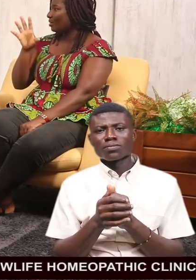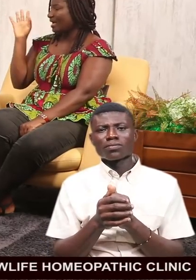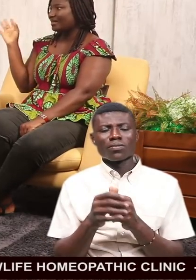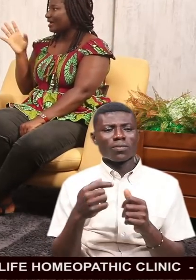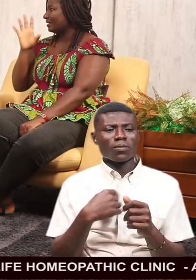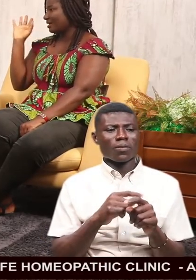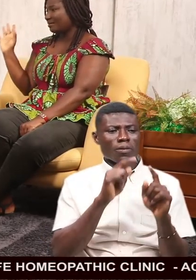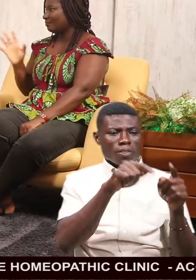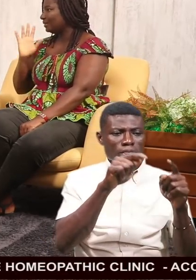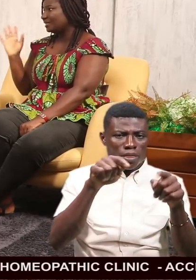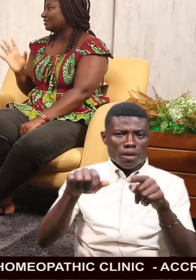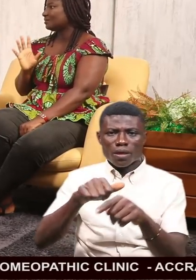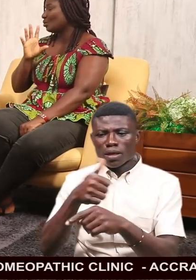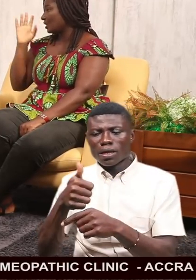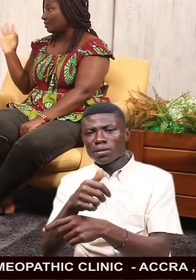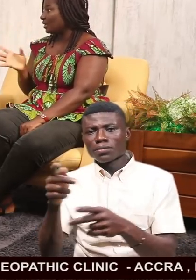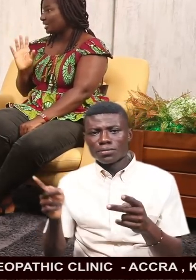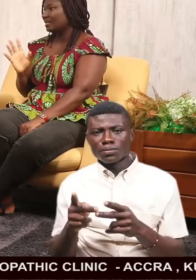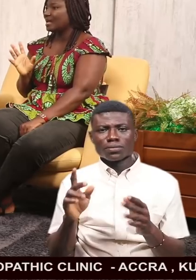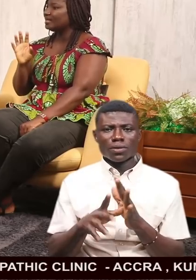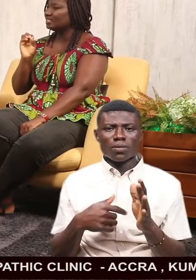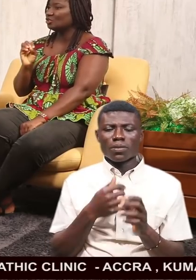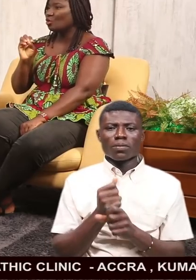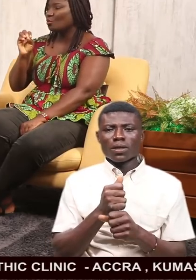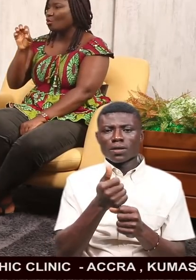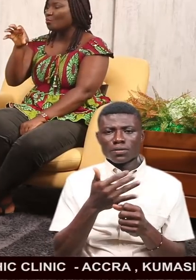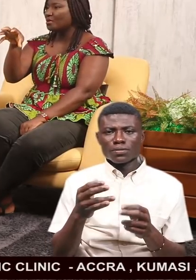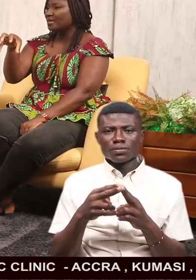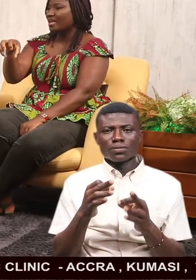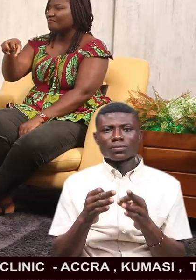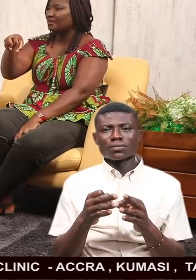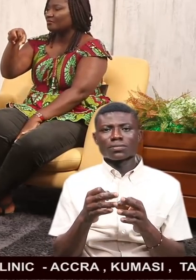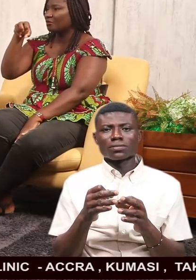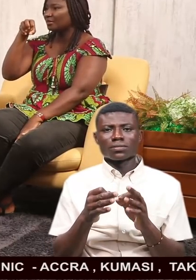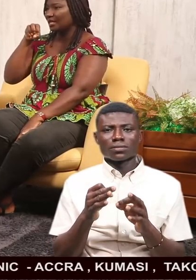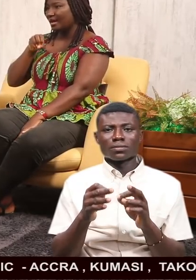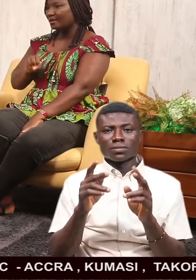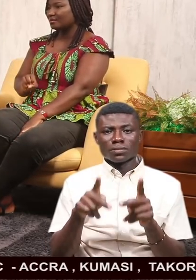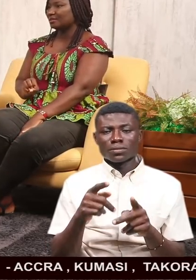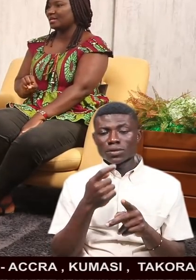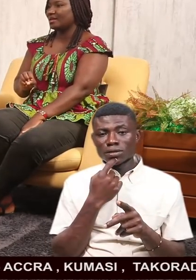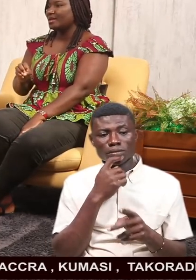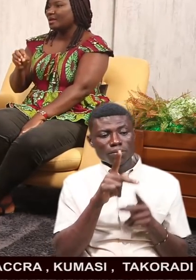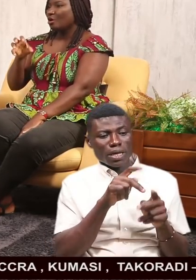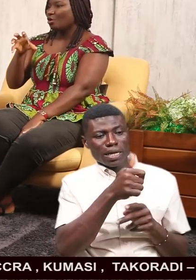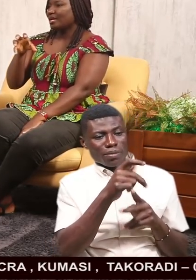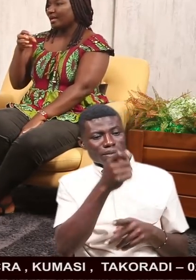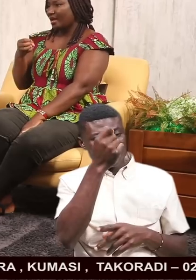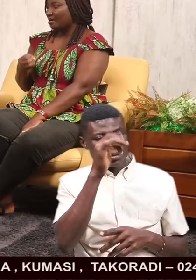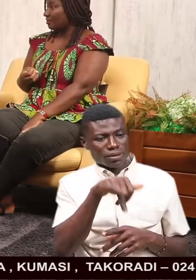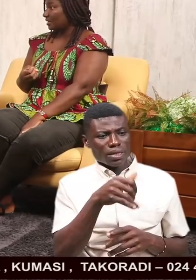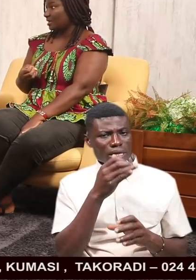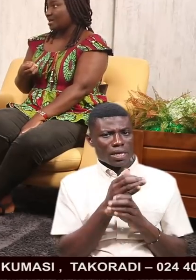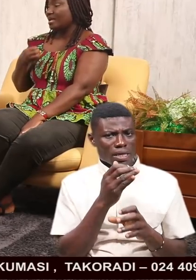ko ada places koye we ni nyina enti so obi efa no from the angle say or